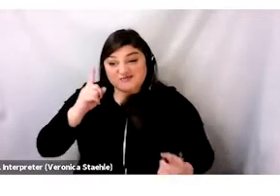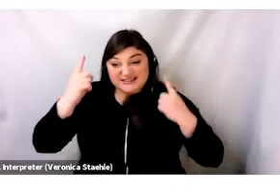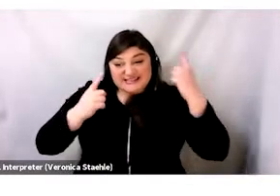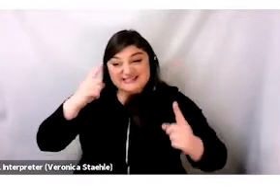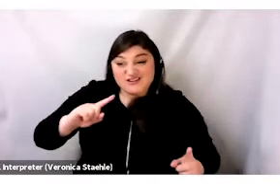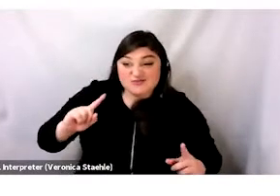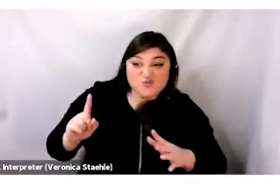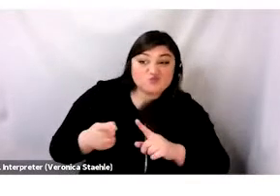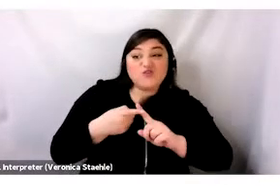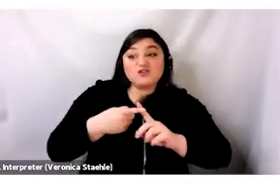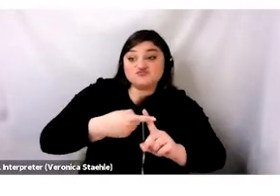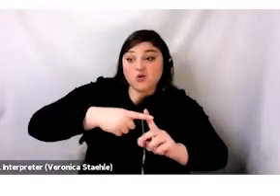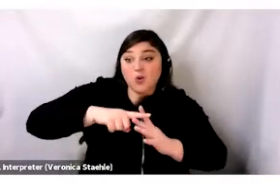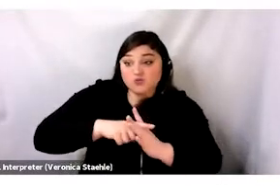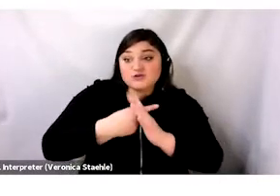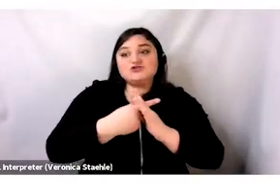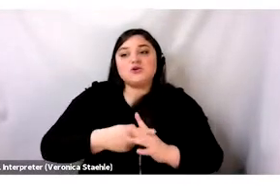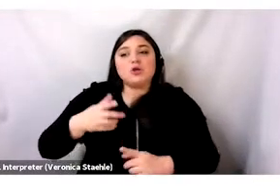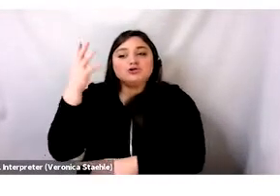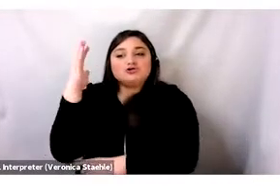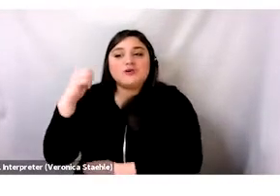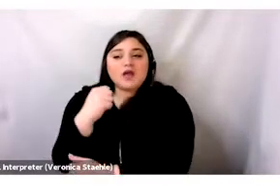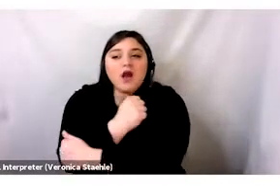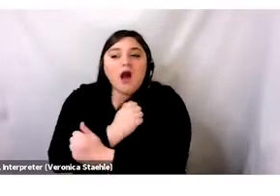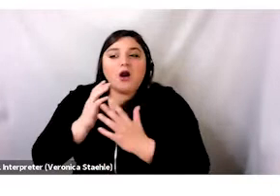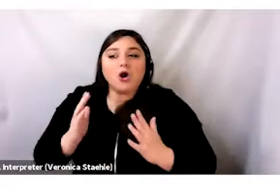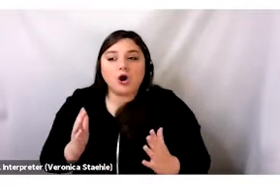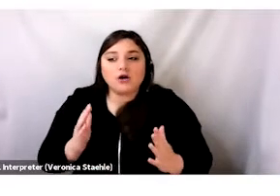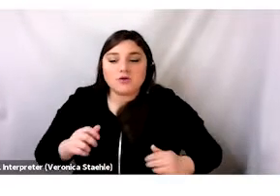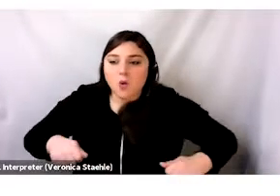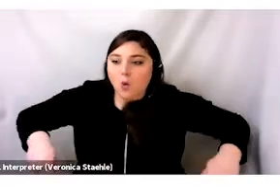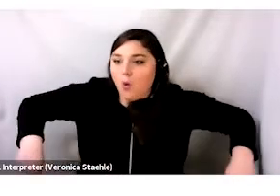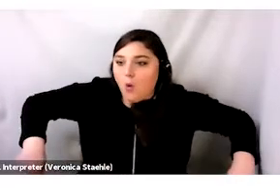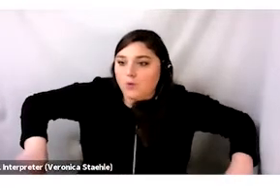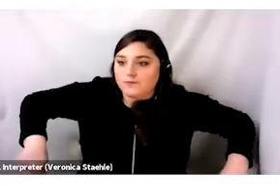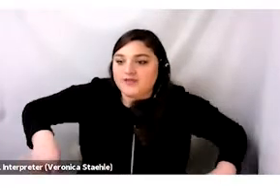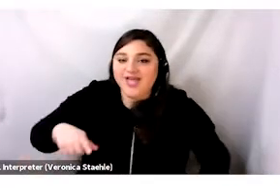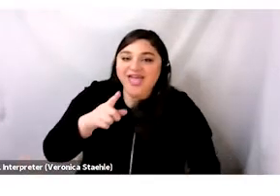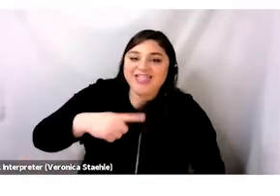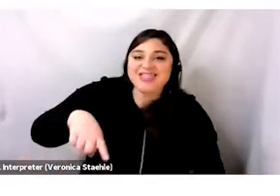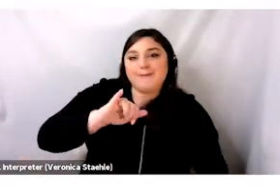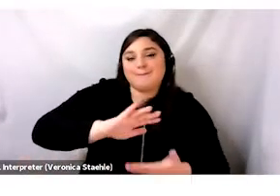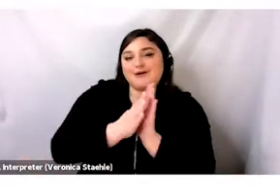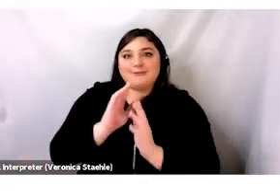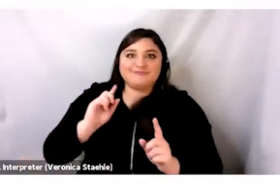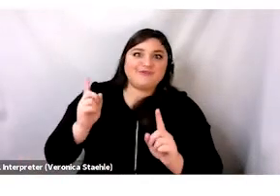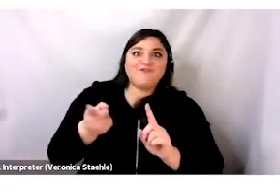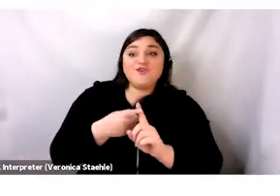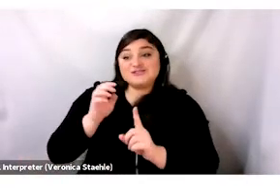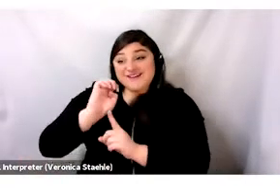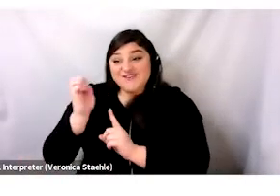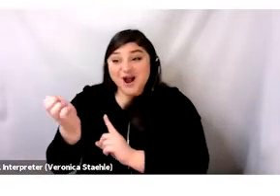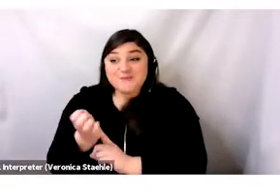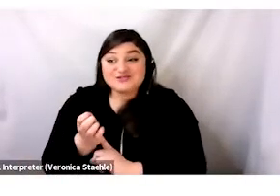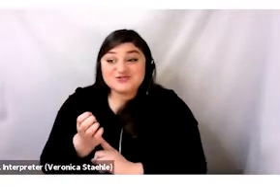was one of the most important sort of eco-feminist environmental movements of